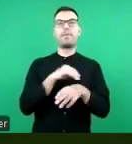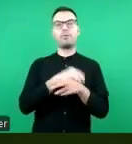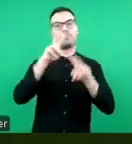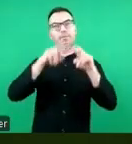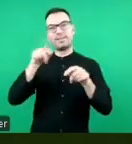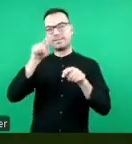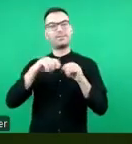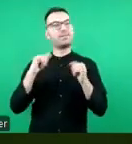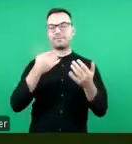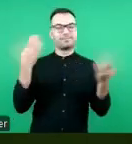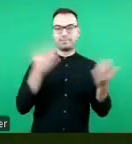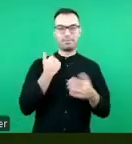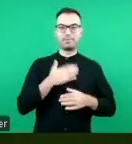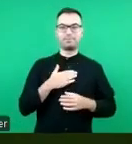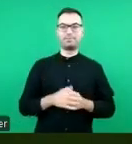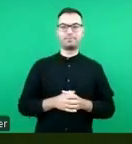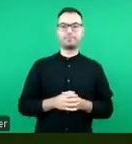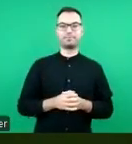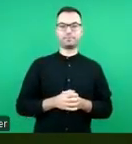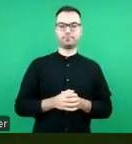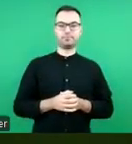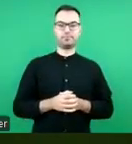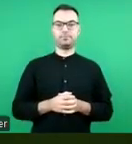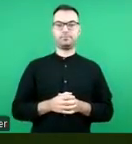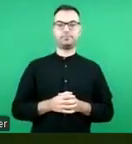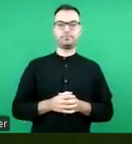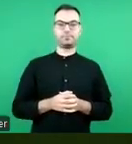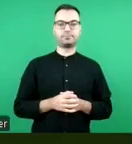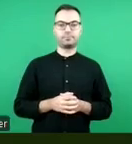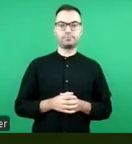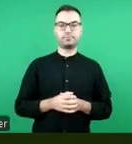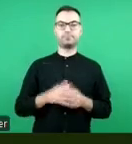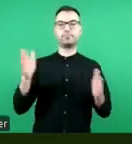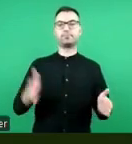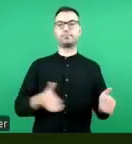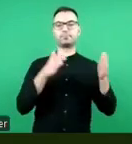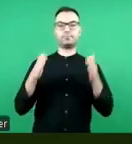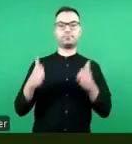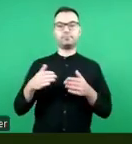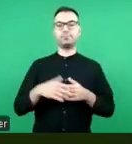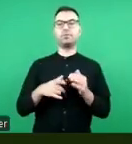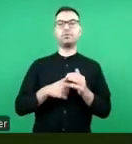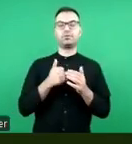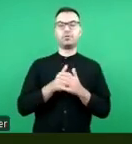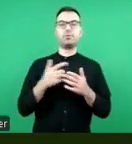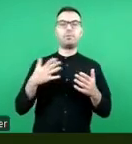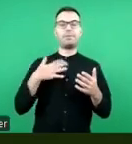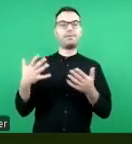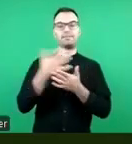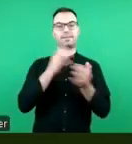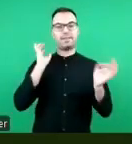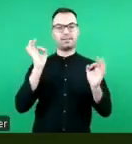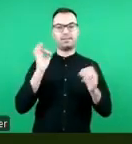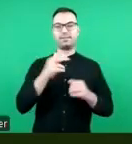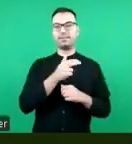So we digged again in the synthesis data and compiled and these data